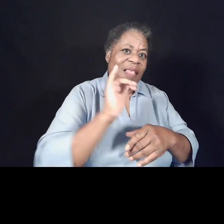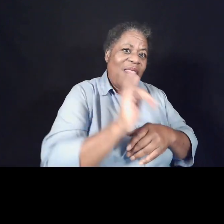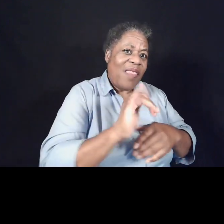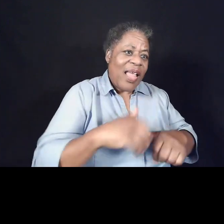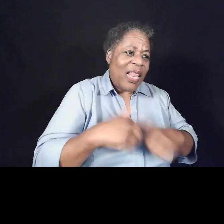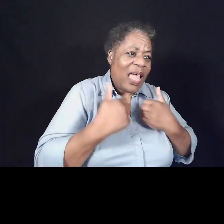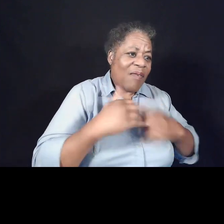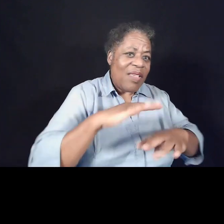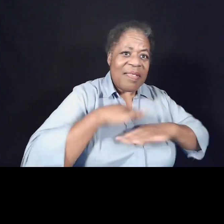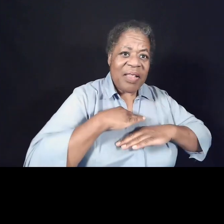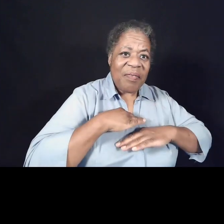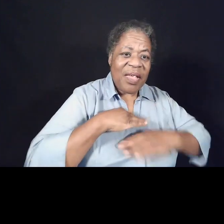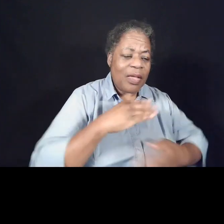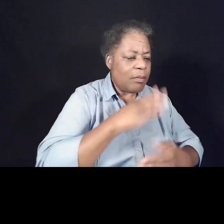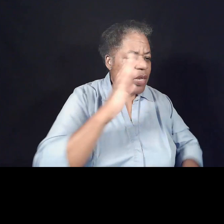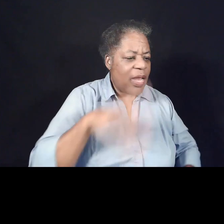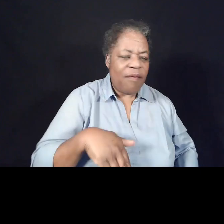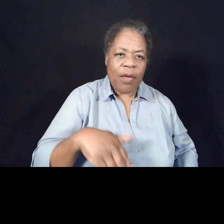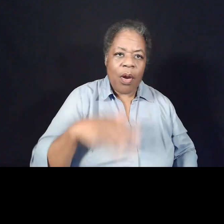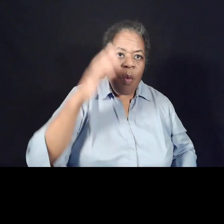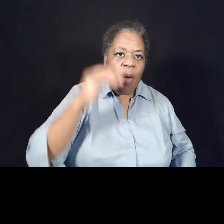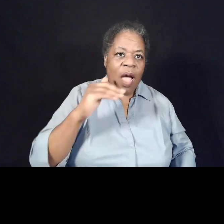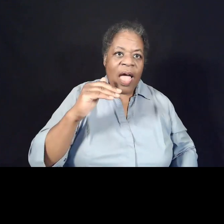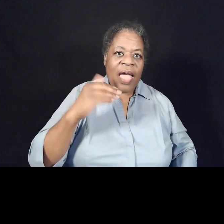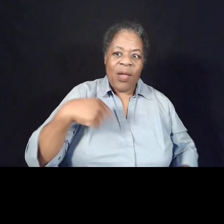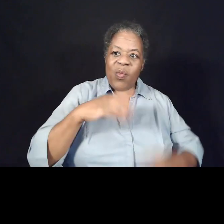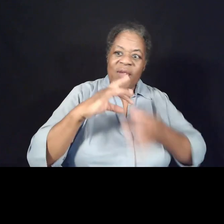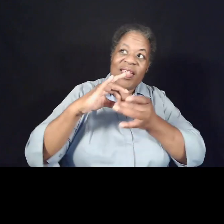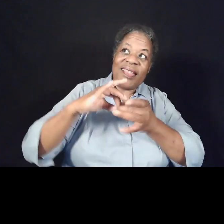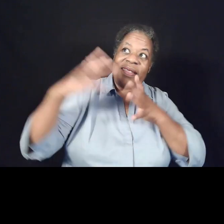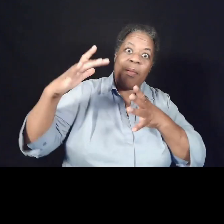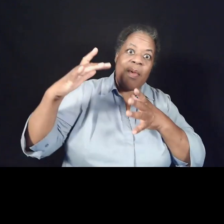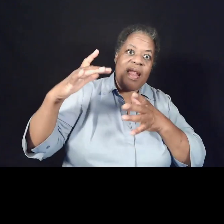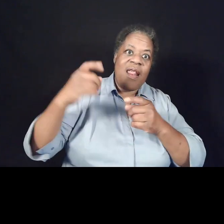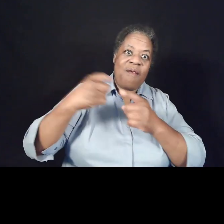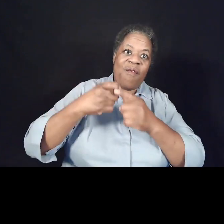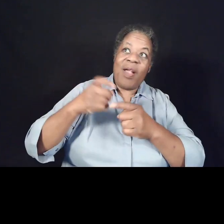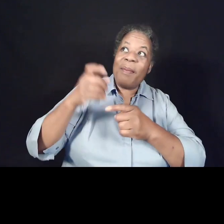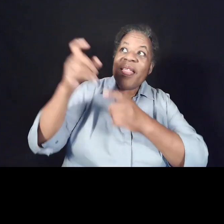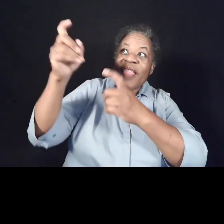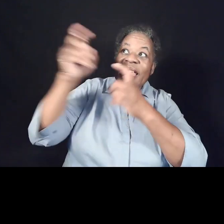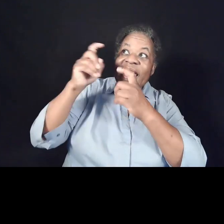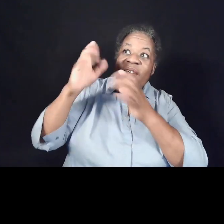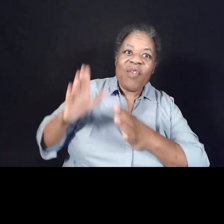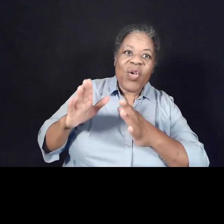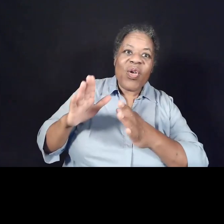because we've separated ourselves from the giver of every good and perfect gift.